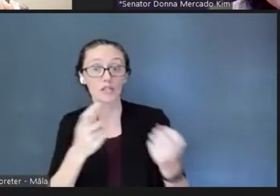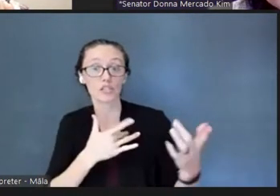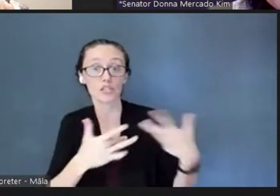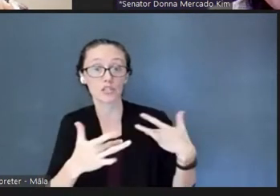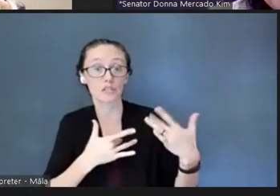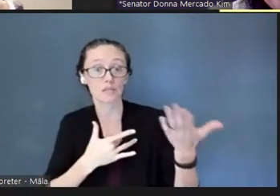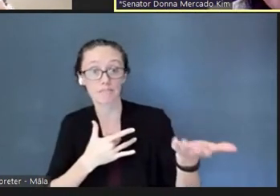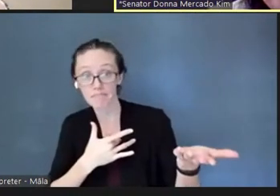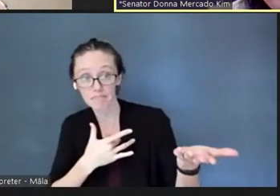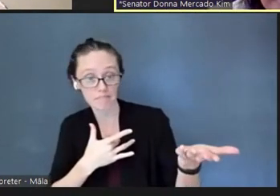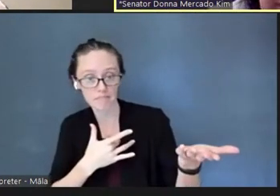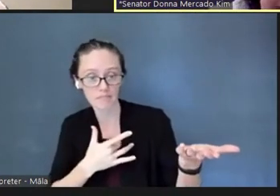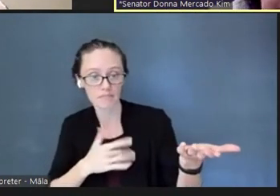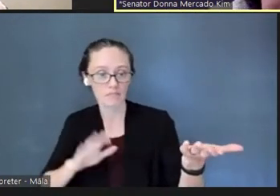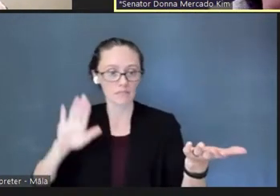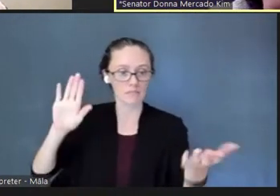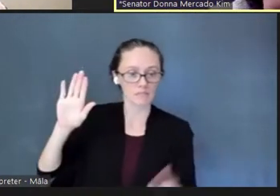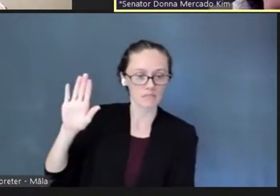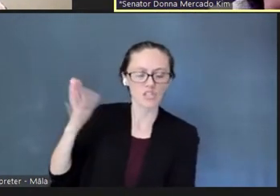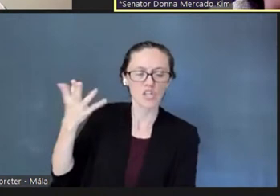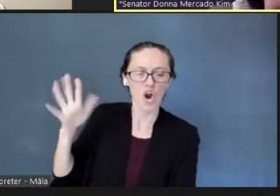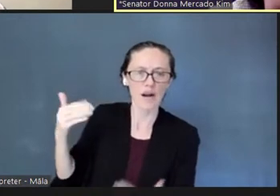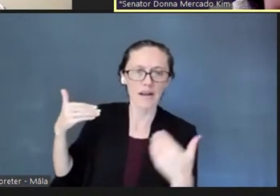Chair. Doesn't it already have a bad date?